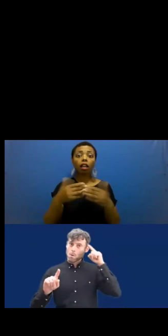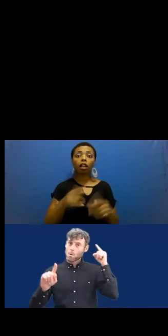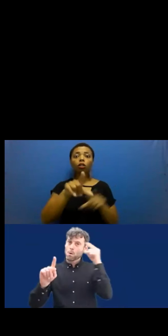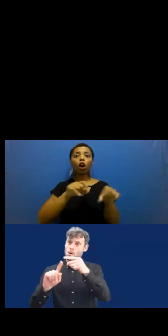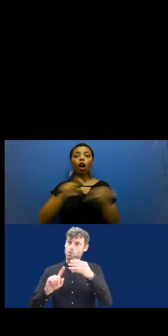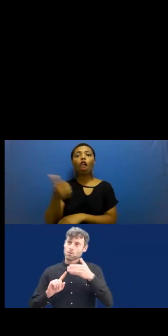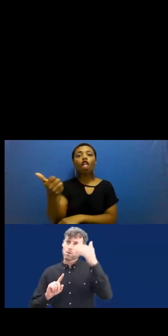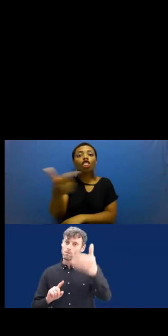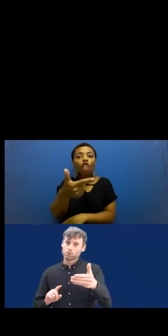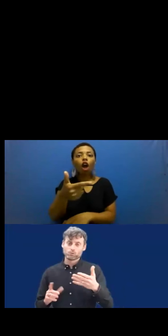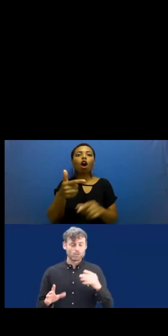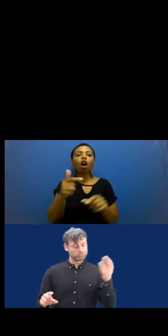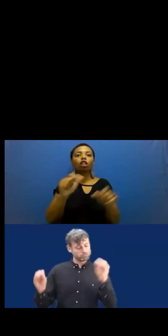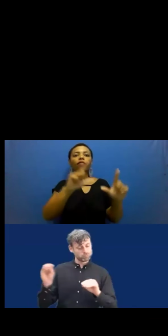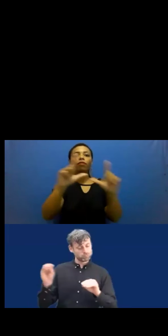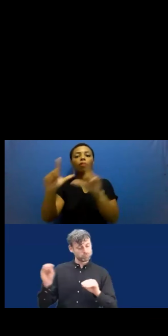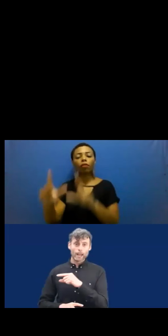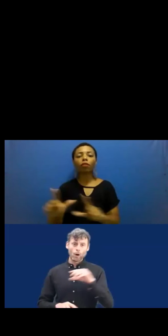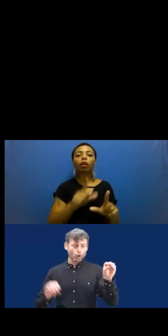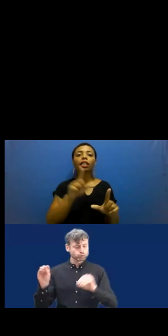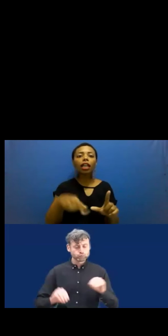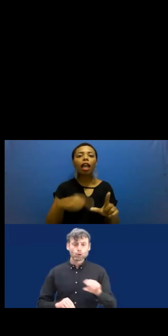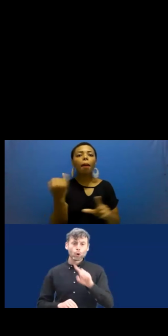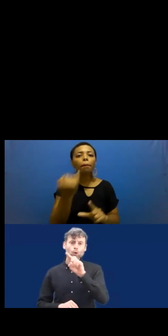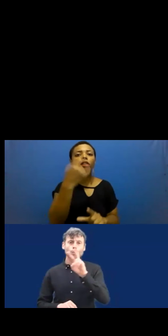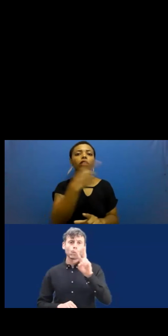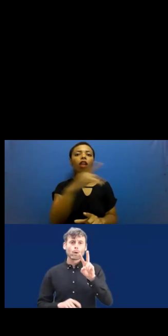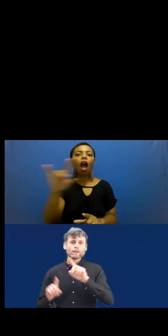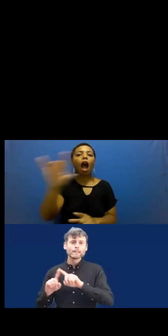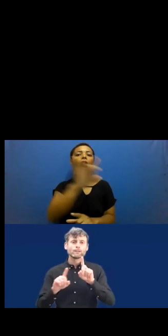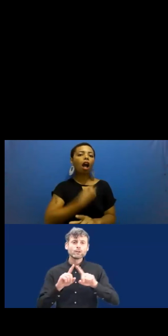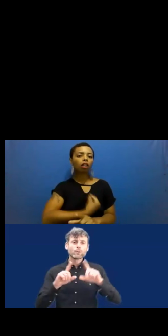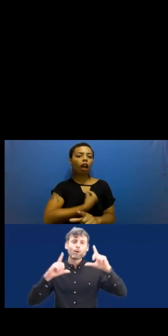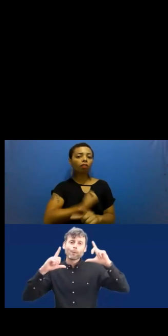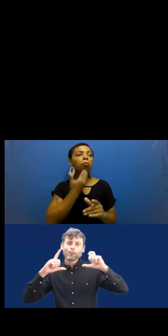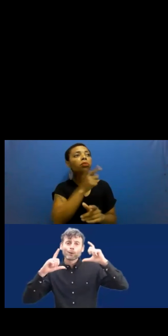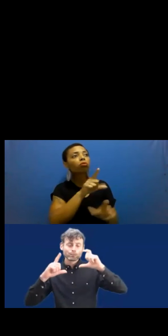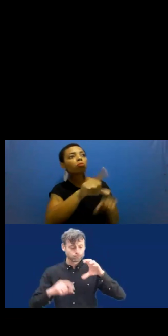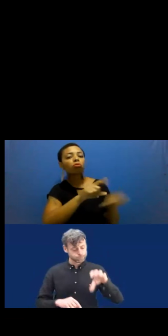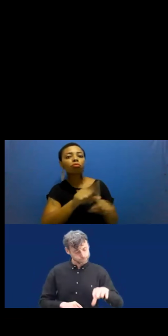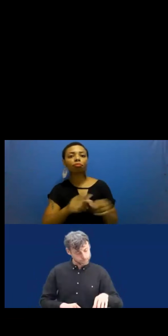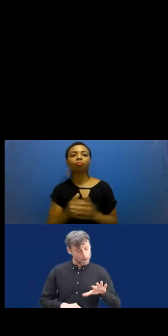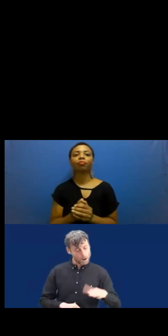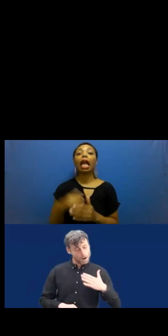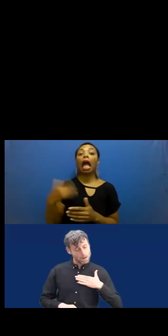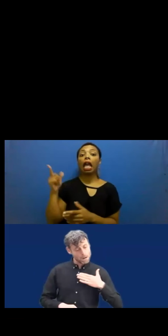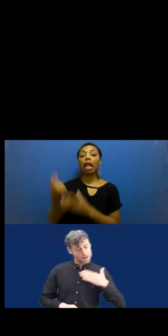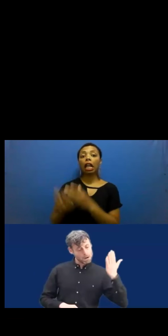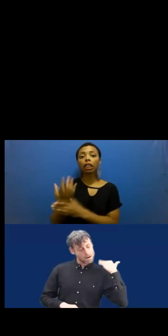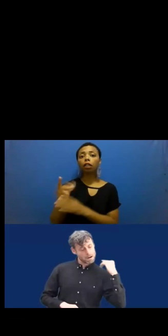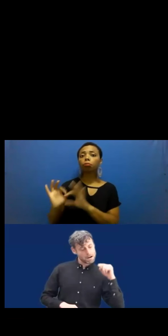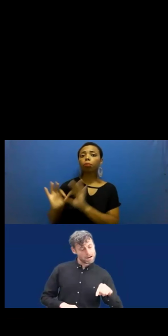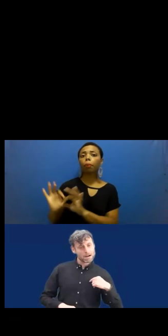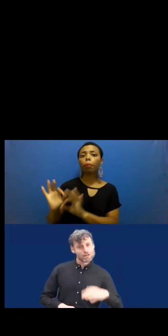significance within this his current and past life. Following the creation of János' collage,